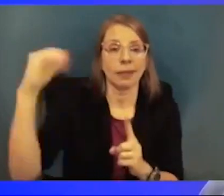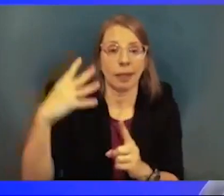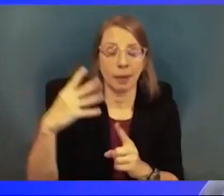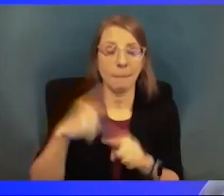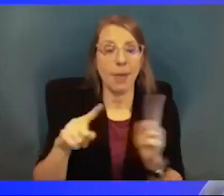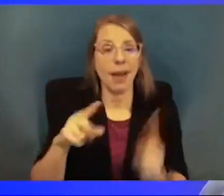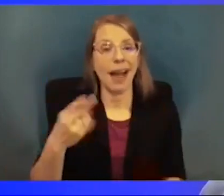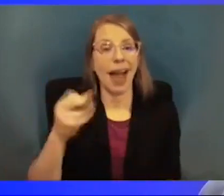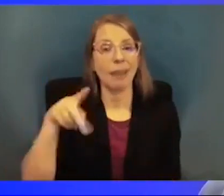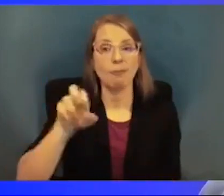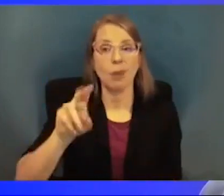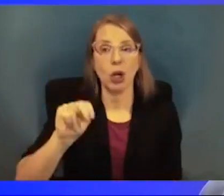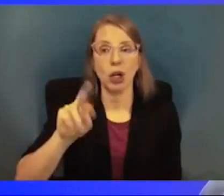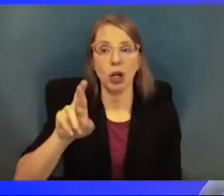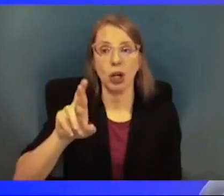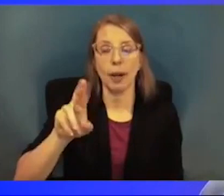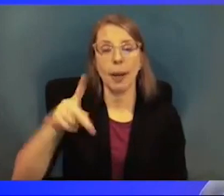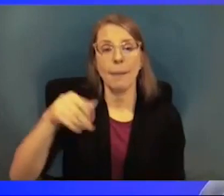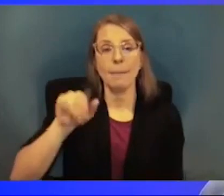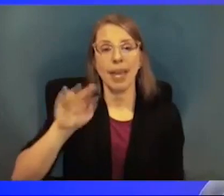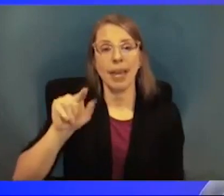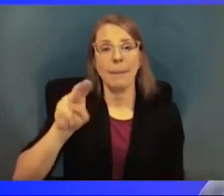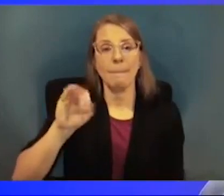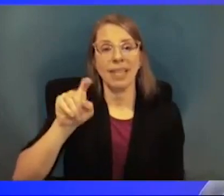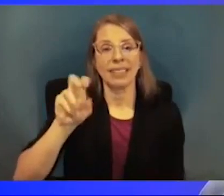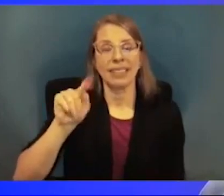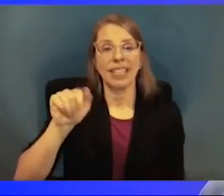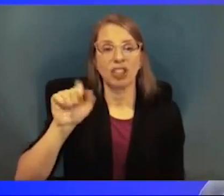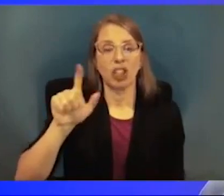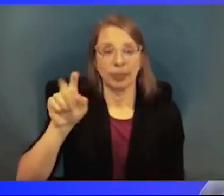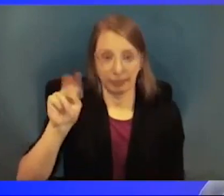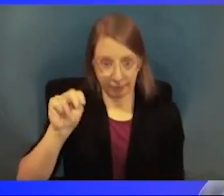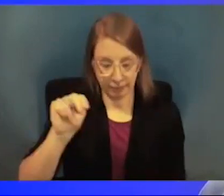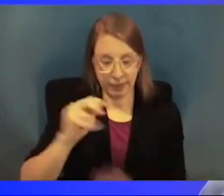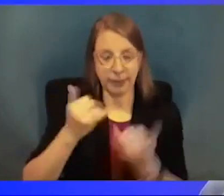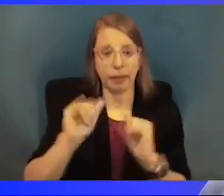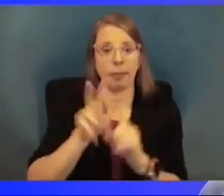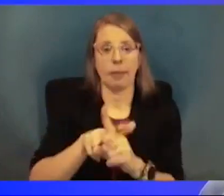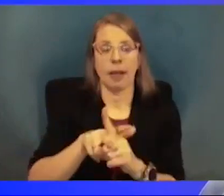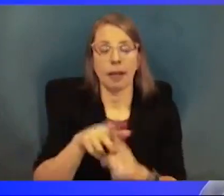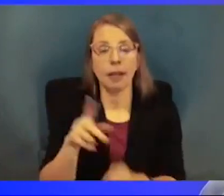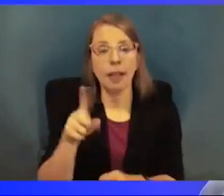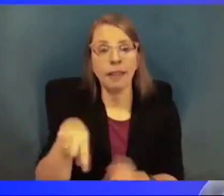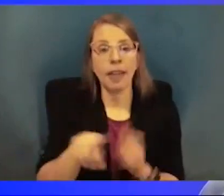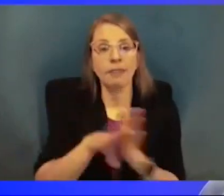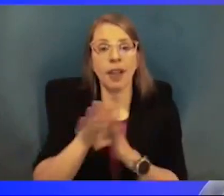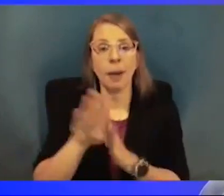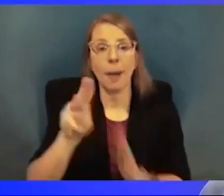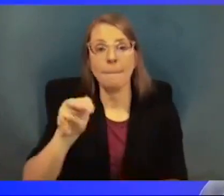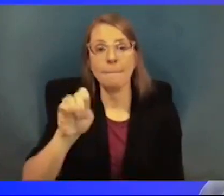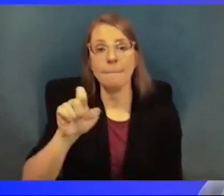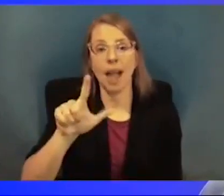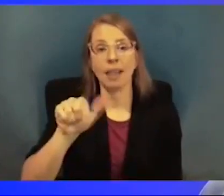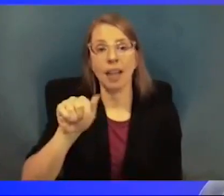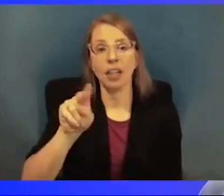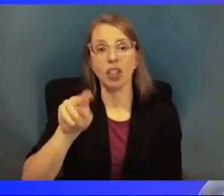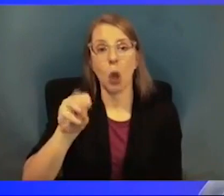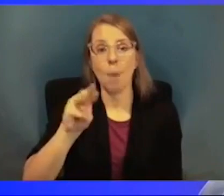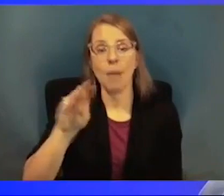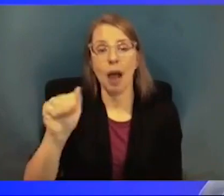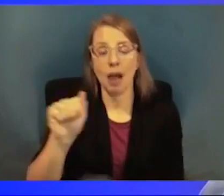apply. And we know that in people with skin of color, when they do develop melanoma, it's usually detected later and with a worse